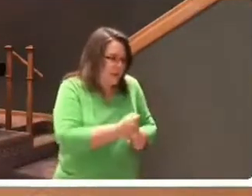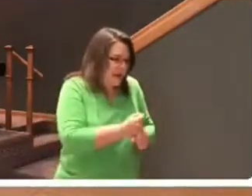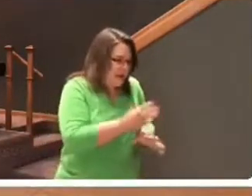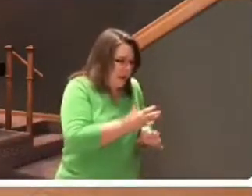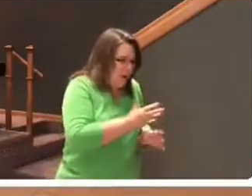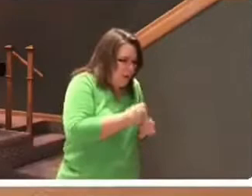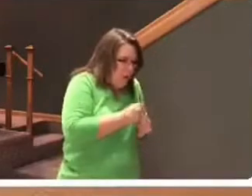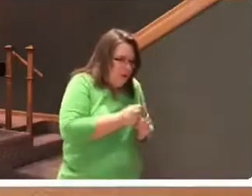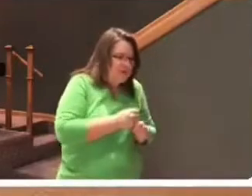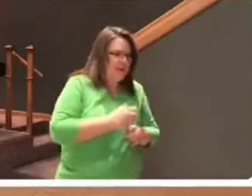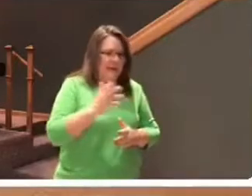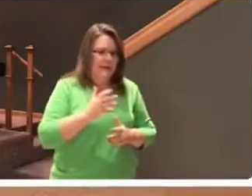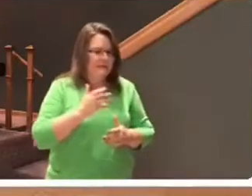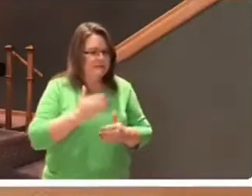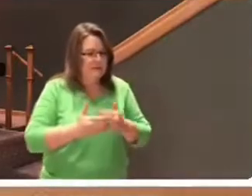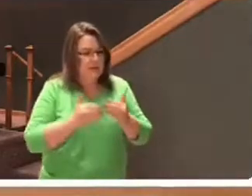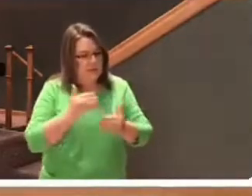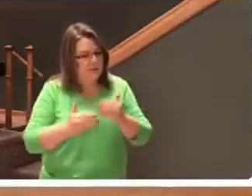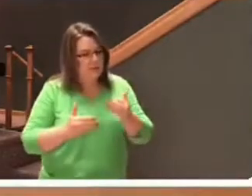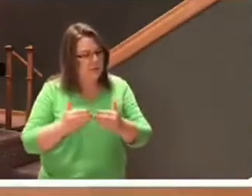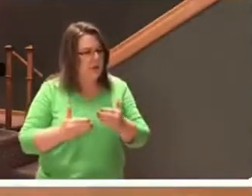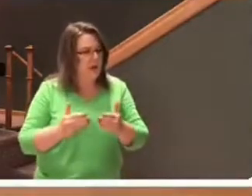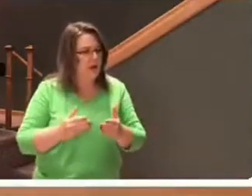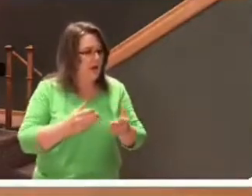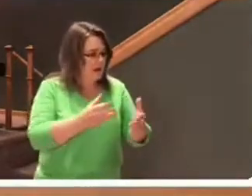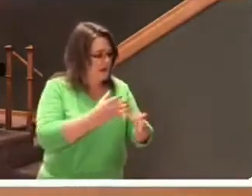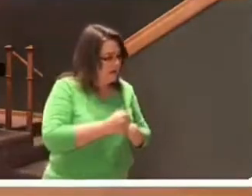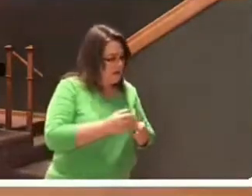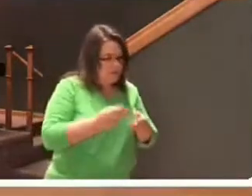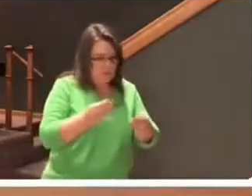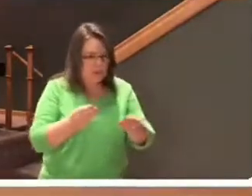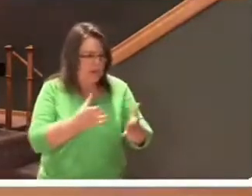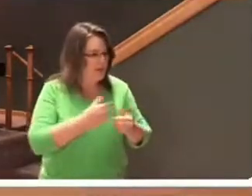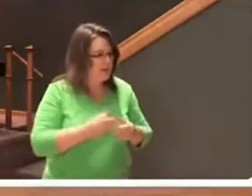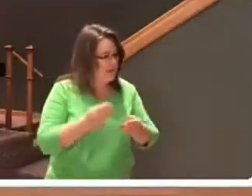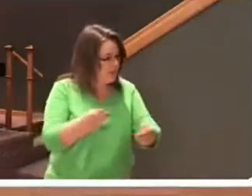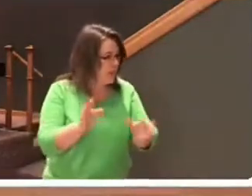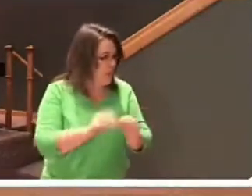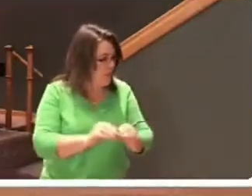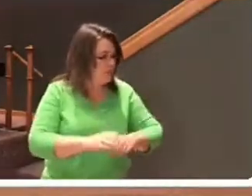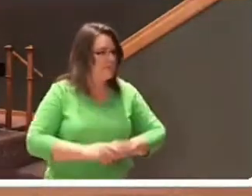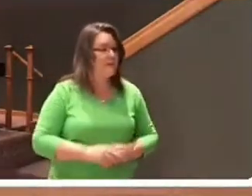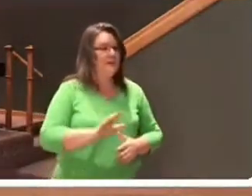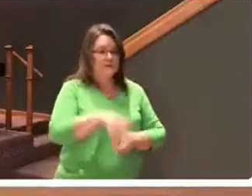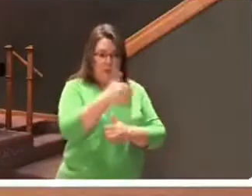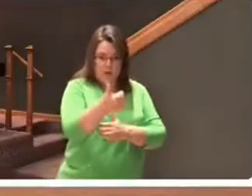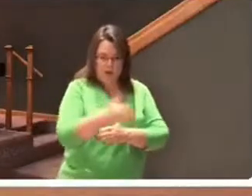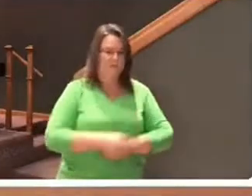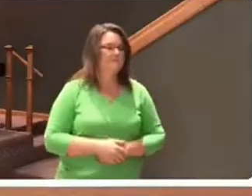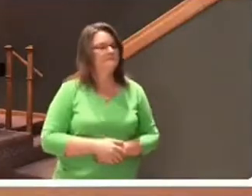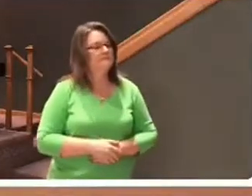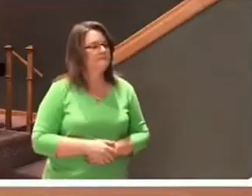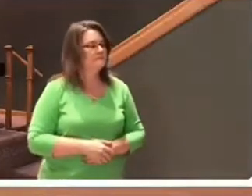It's this awesome cycle of giving, and God returns, and we give more. So here's another.